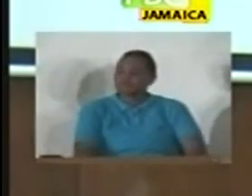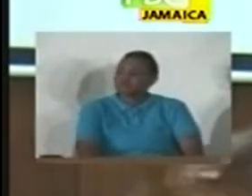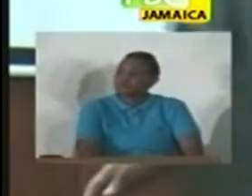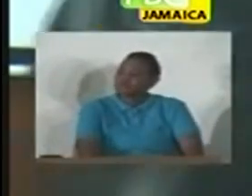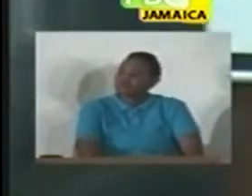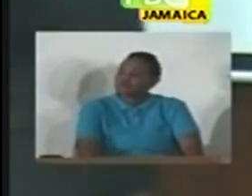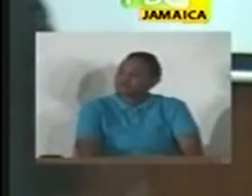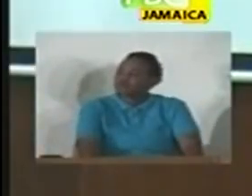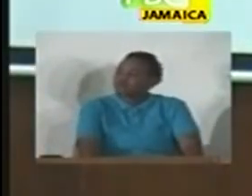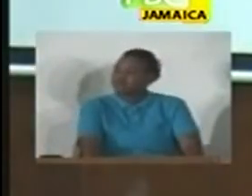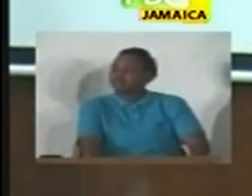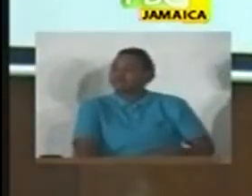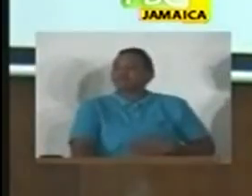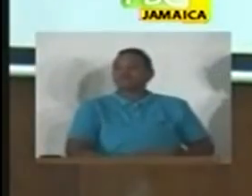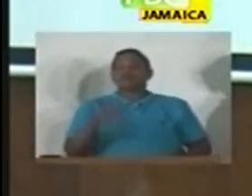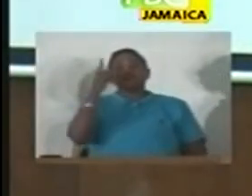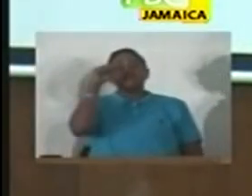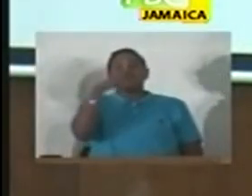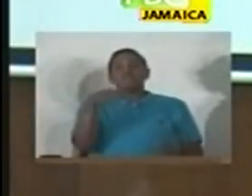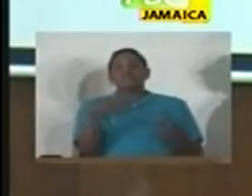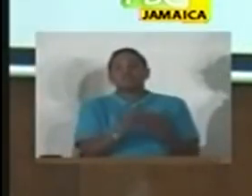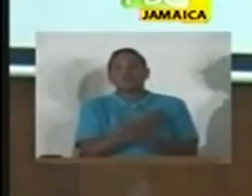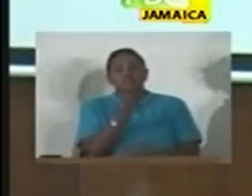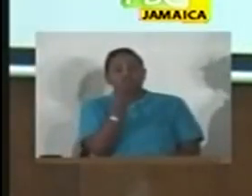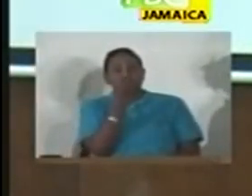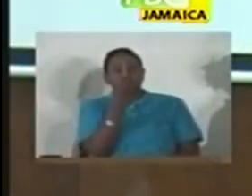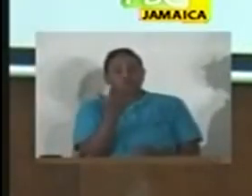for your fresh produce.